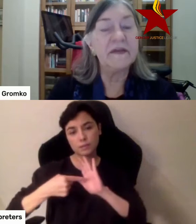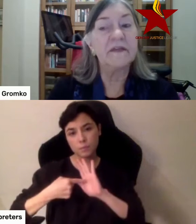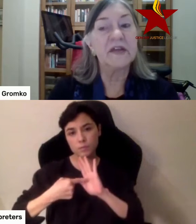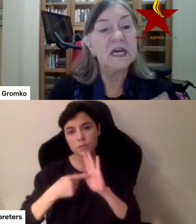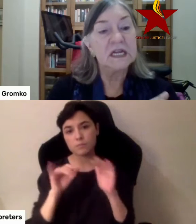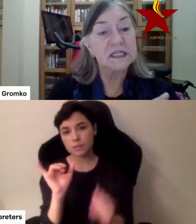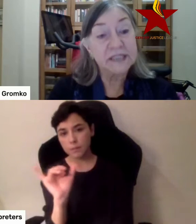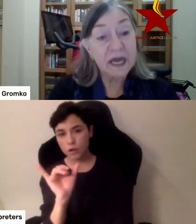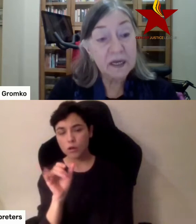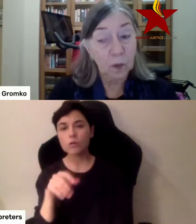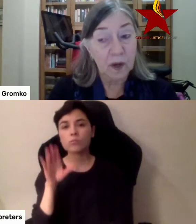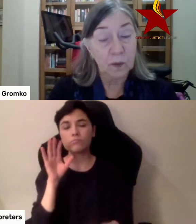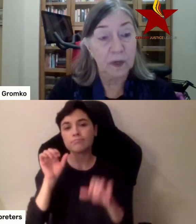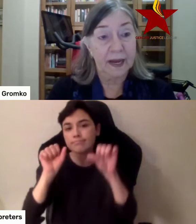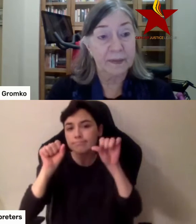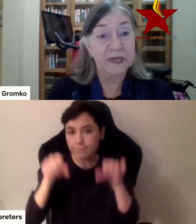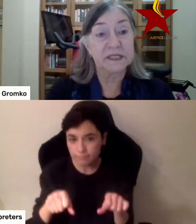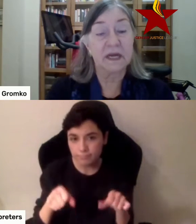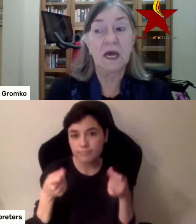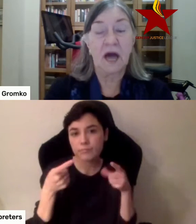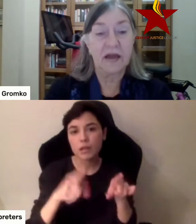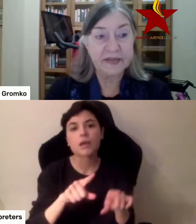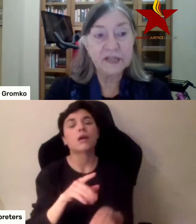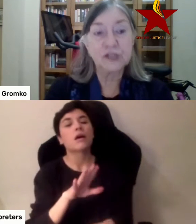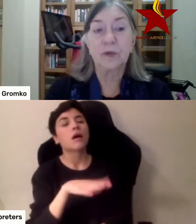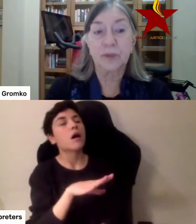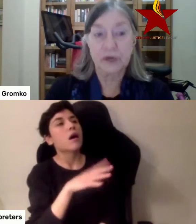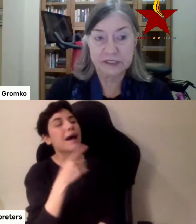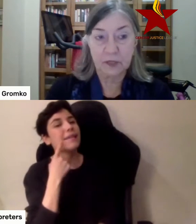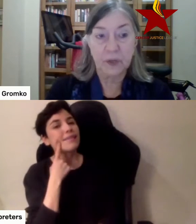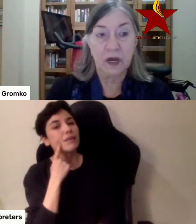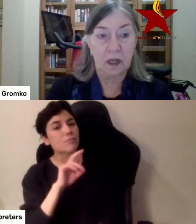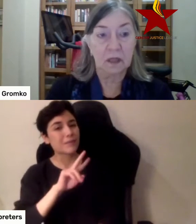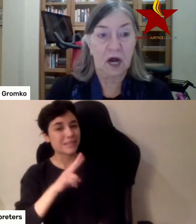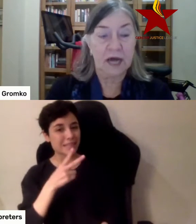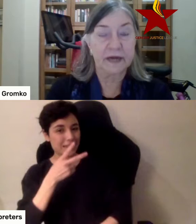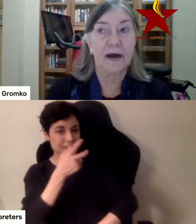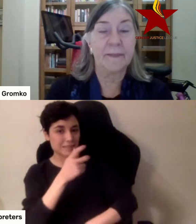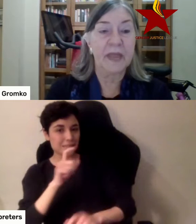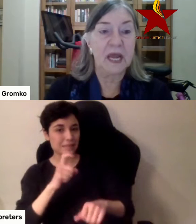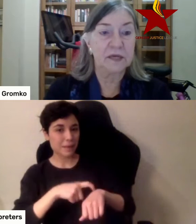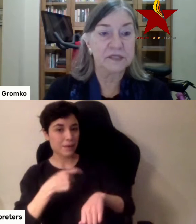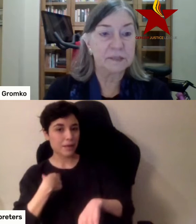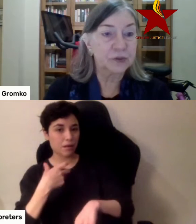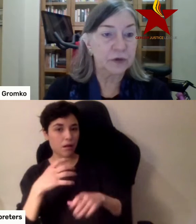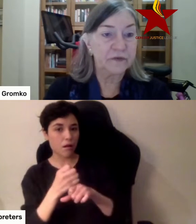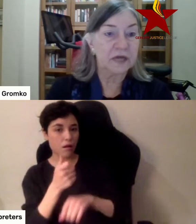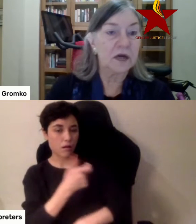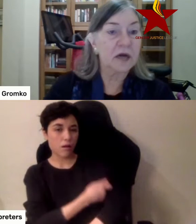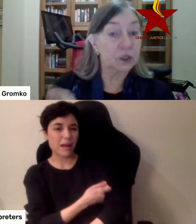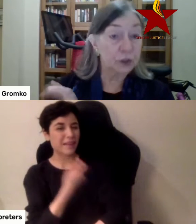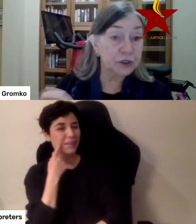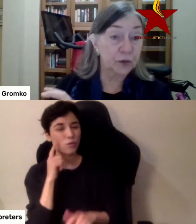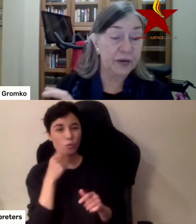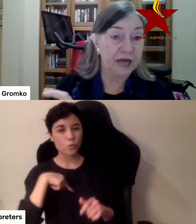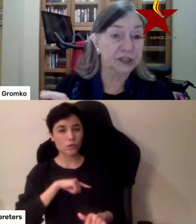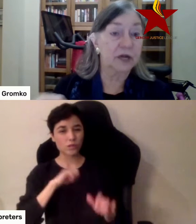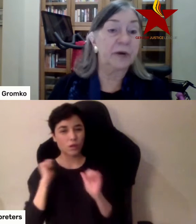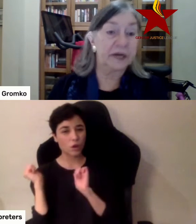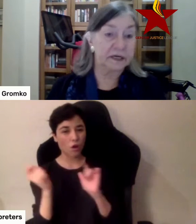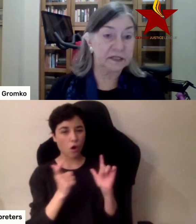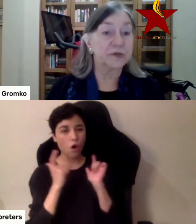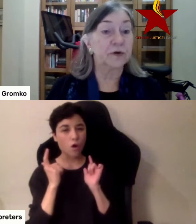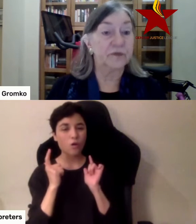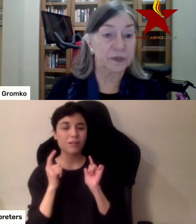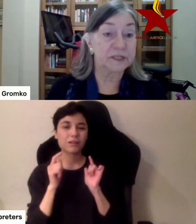deal at all. And then the second one, what happened is that I think to a person, we all got, you know, some sort of not an allergic